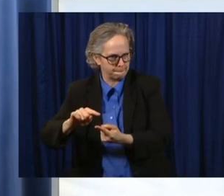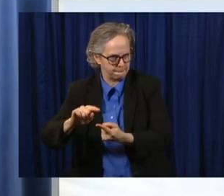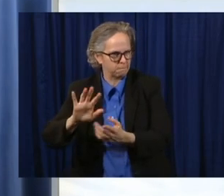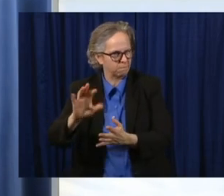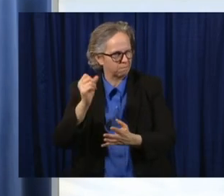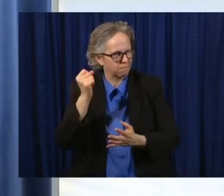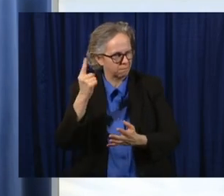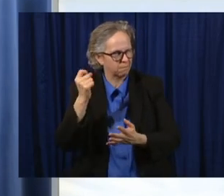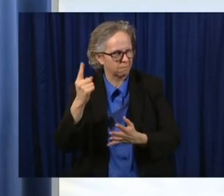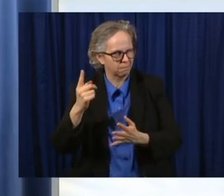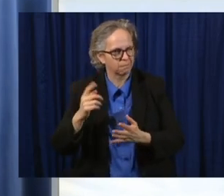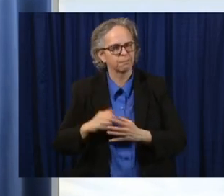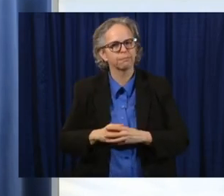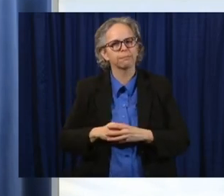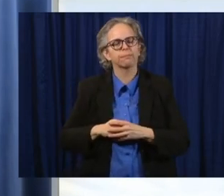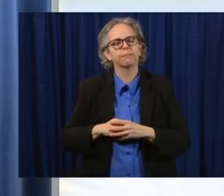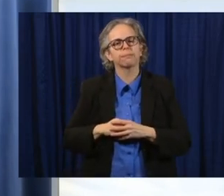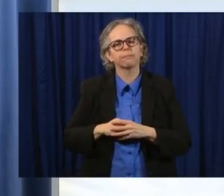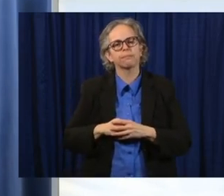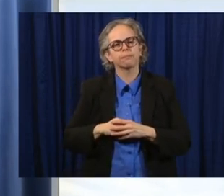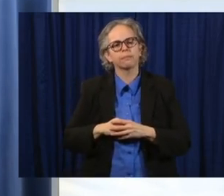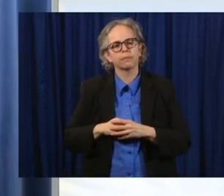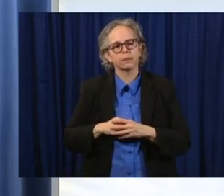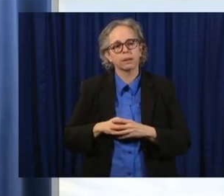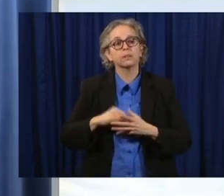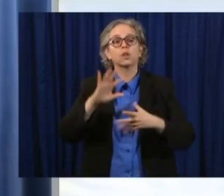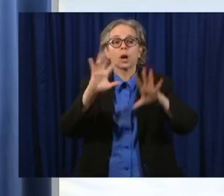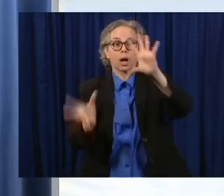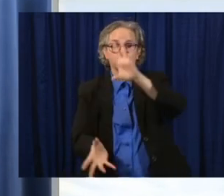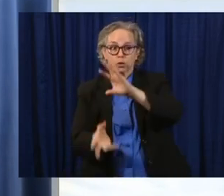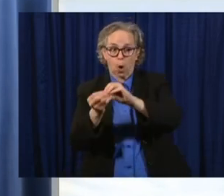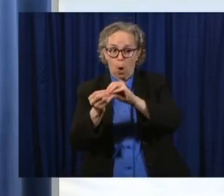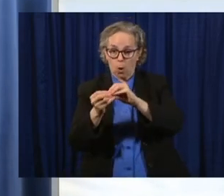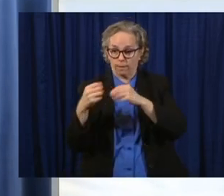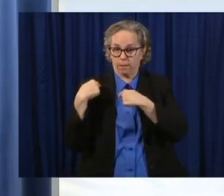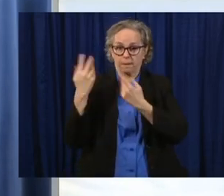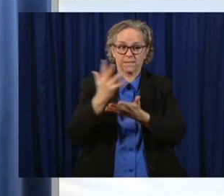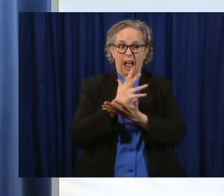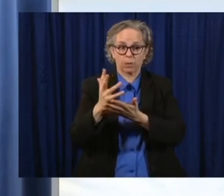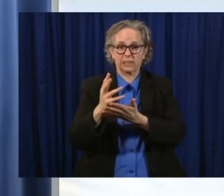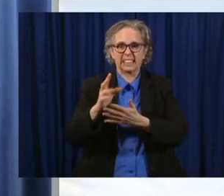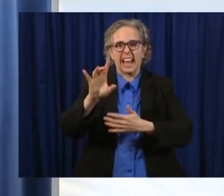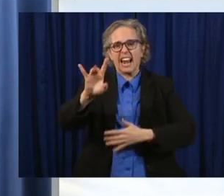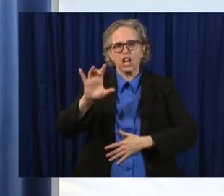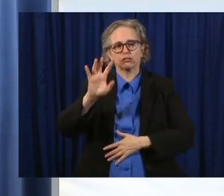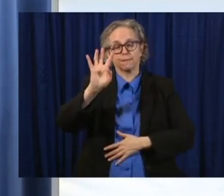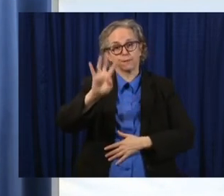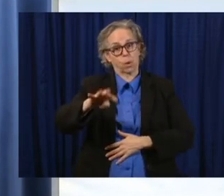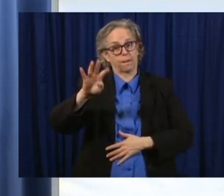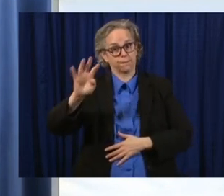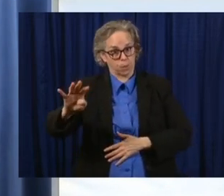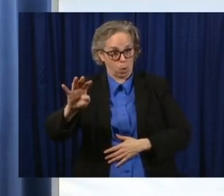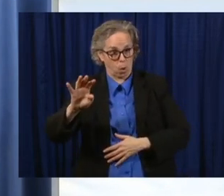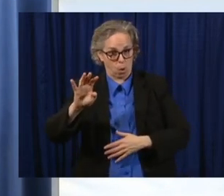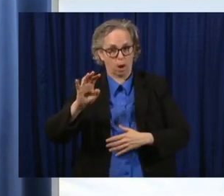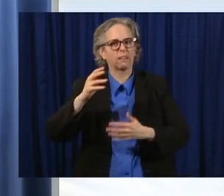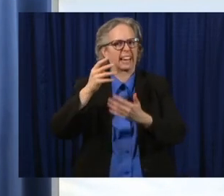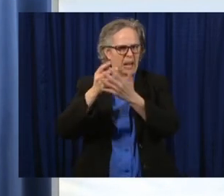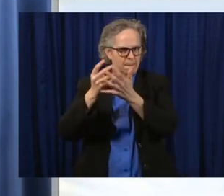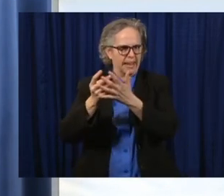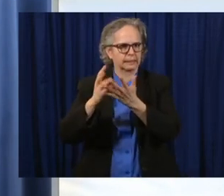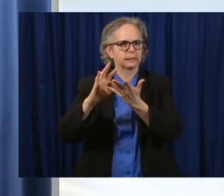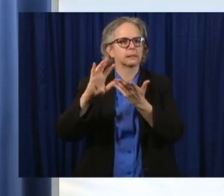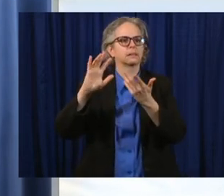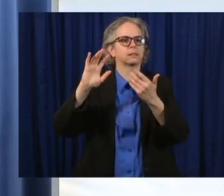in the count for the total of the past 5 weeks is 844. And we'll have new numbers